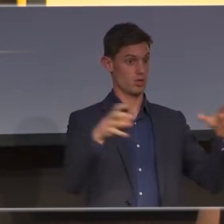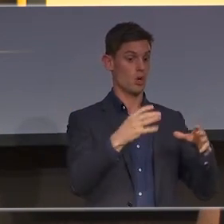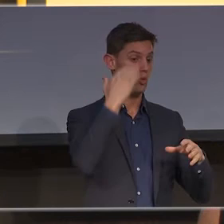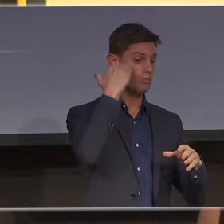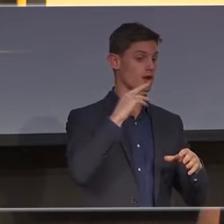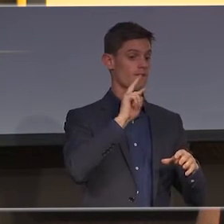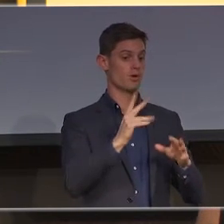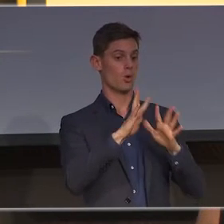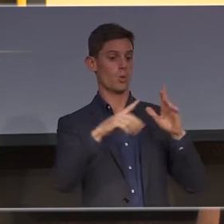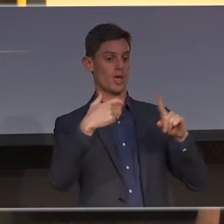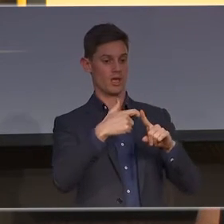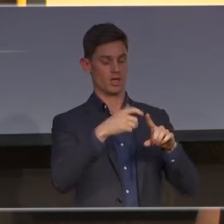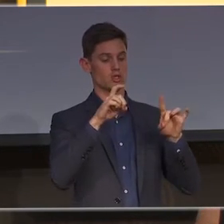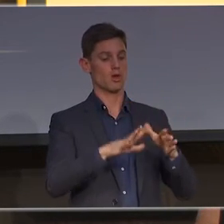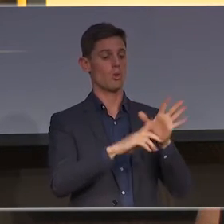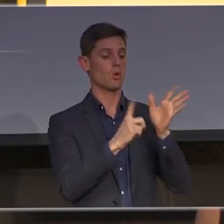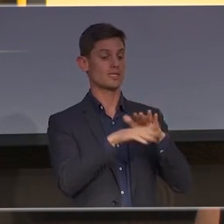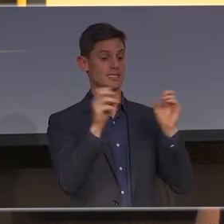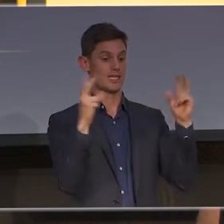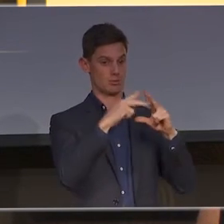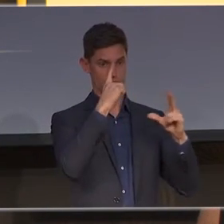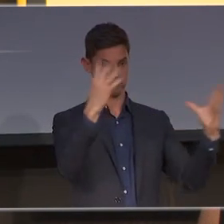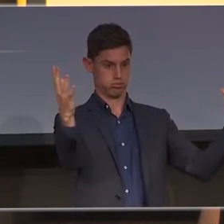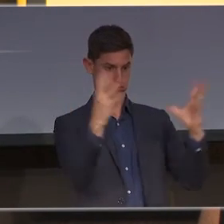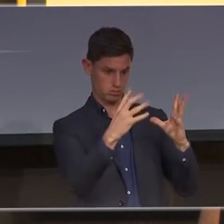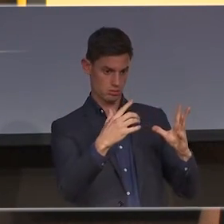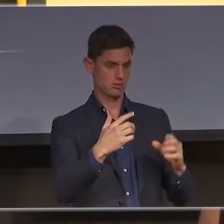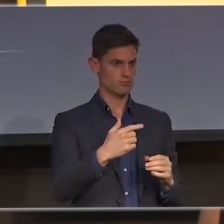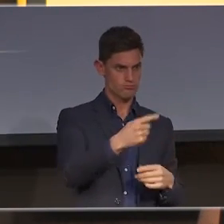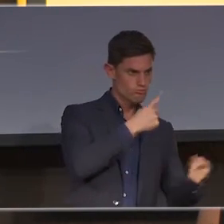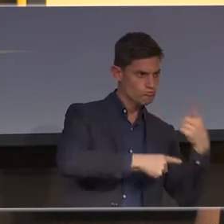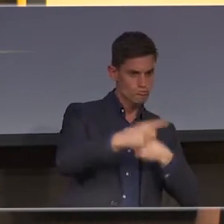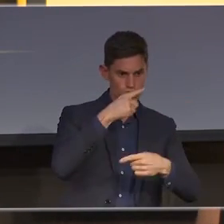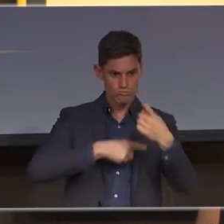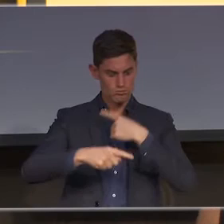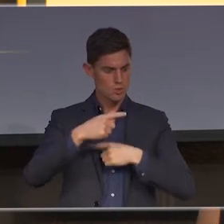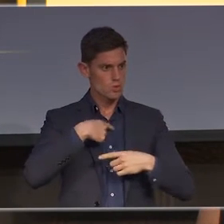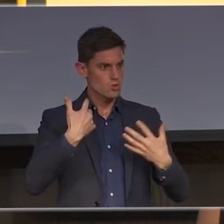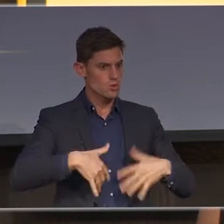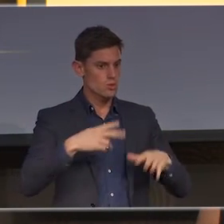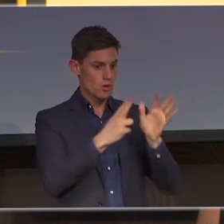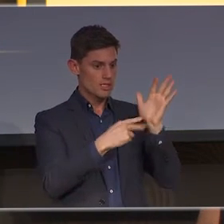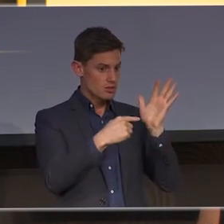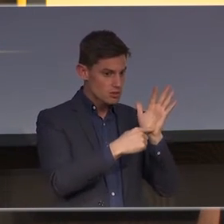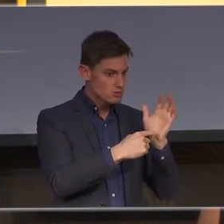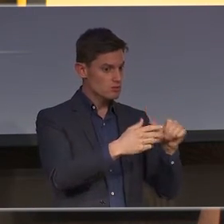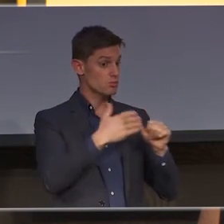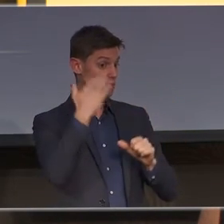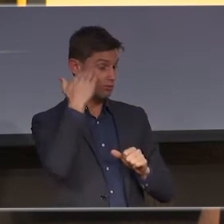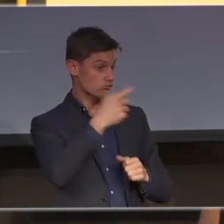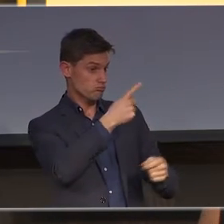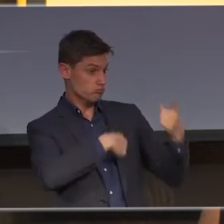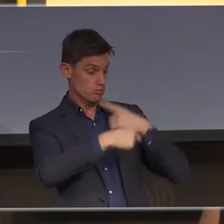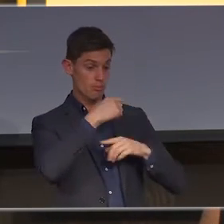WIC at Australia Hall in Sydney. It was there I heard firsthand from Northern Territory Aboriginal women about what